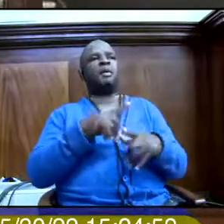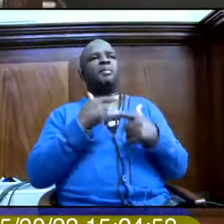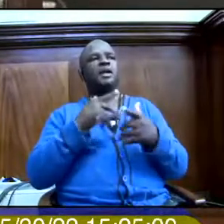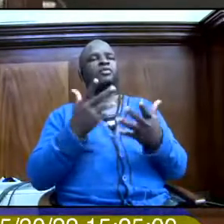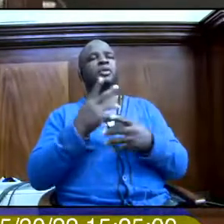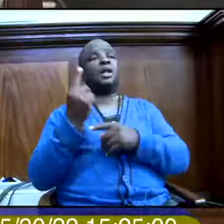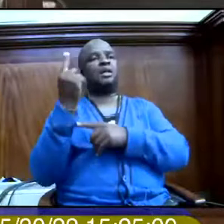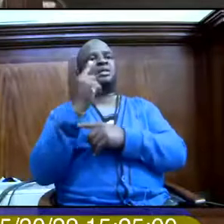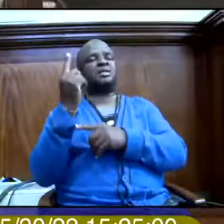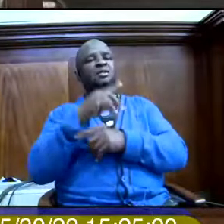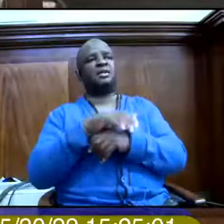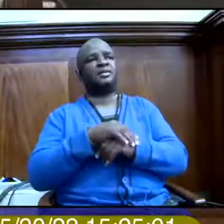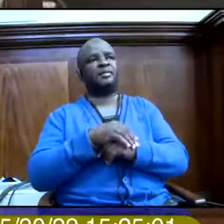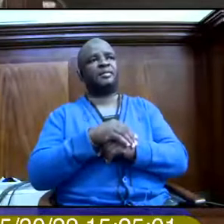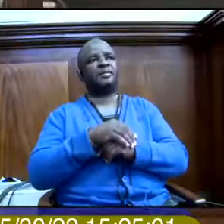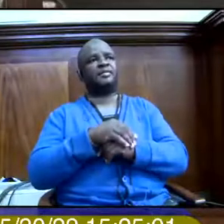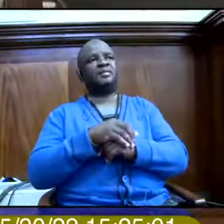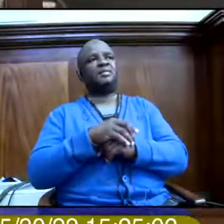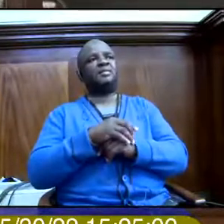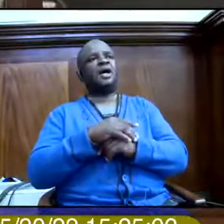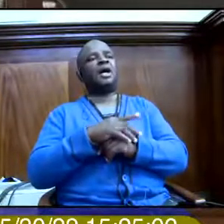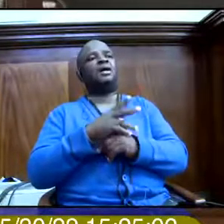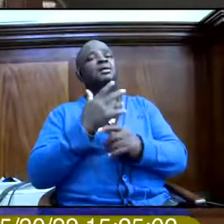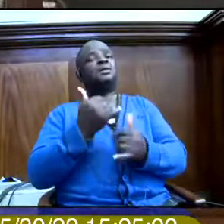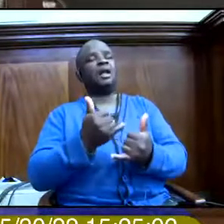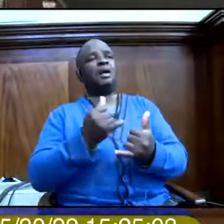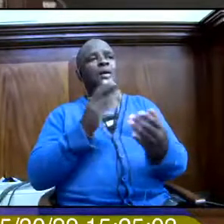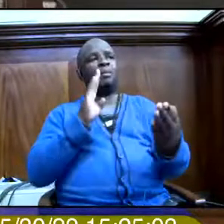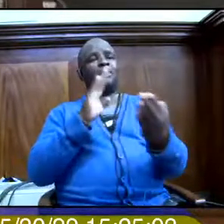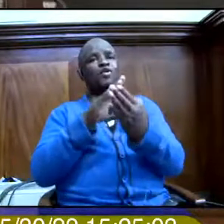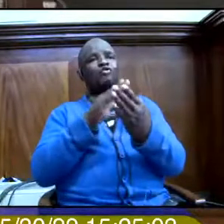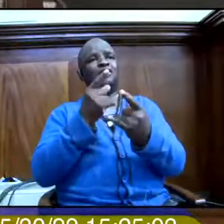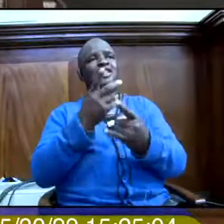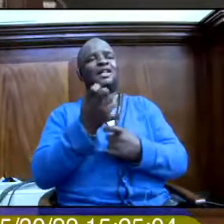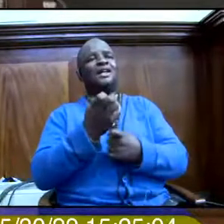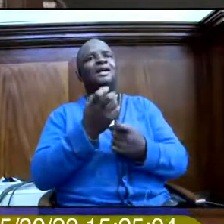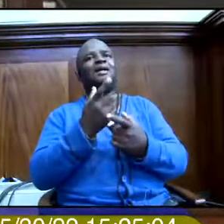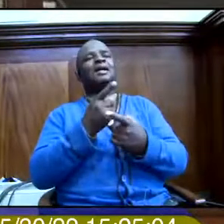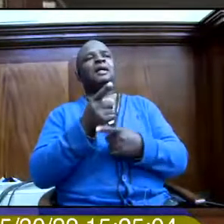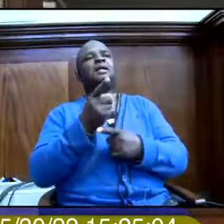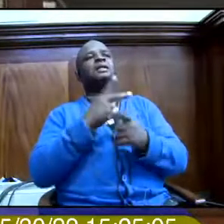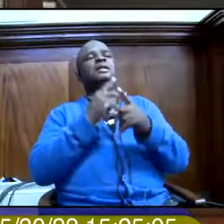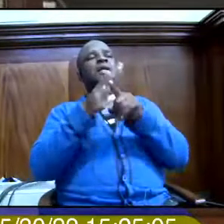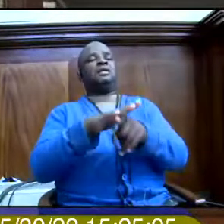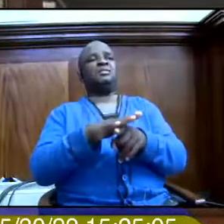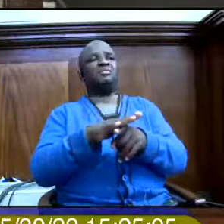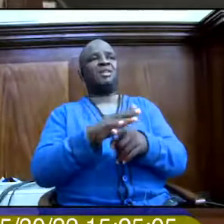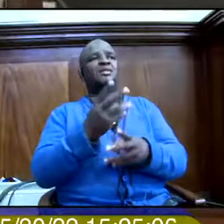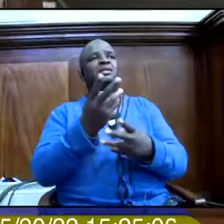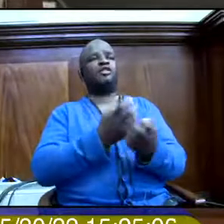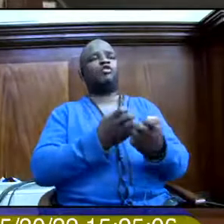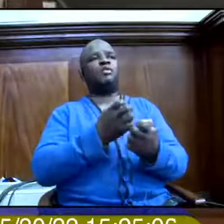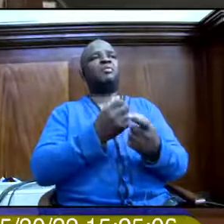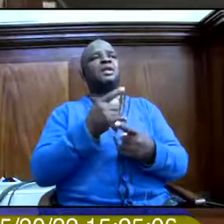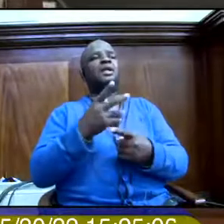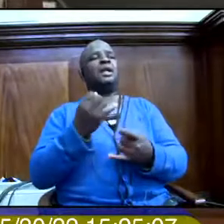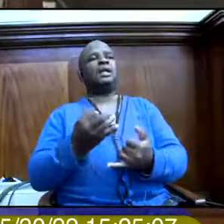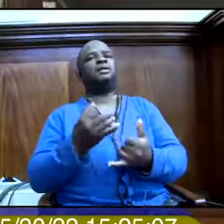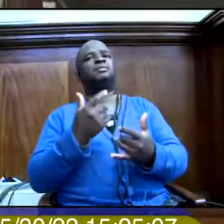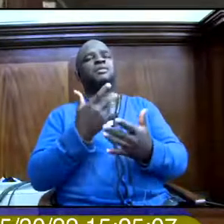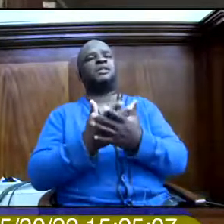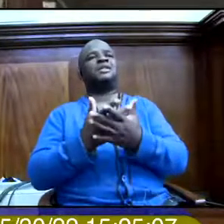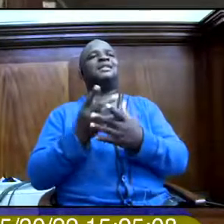a day-to-day basis a neo-liberal approach to the economic entrenches rather than